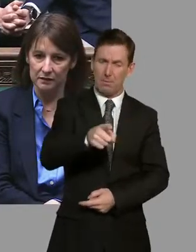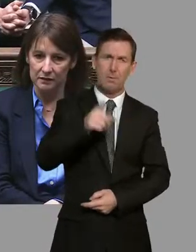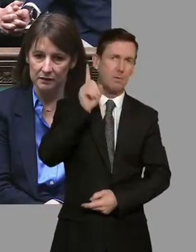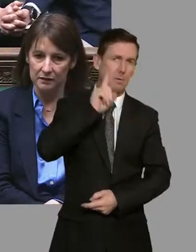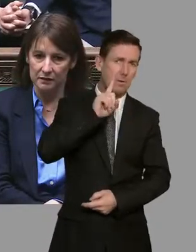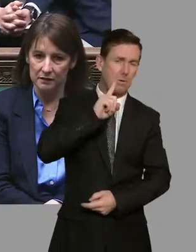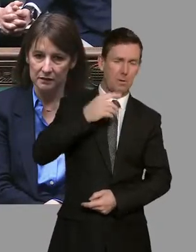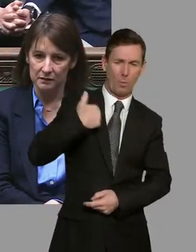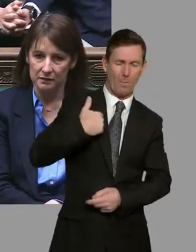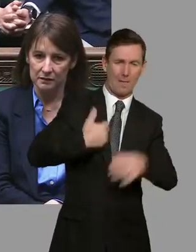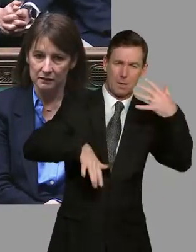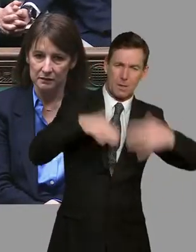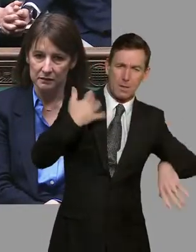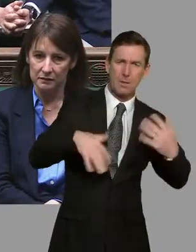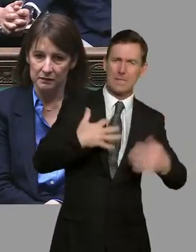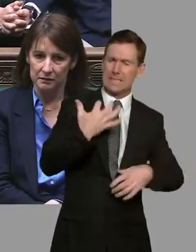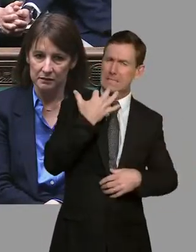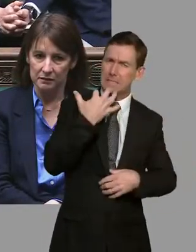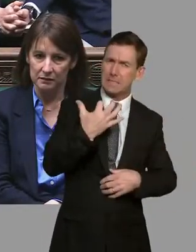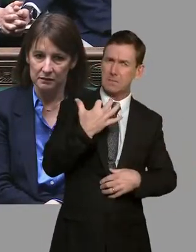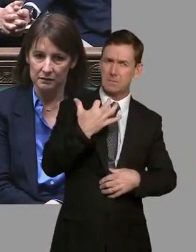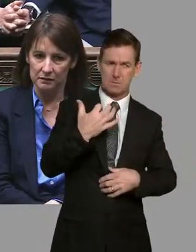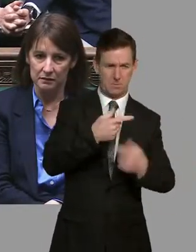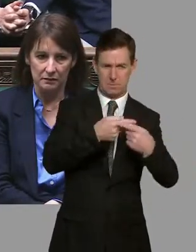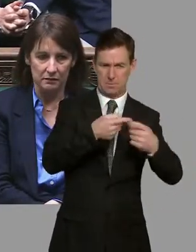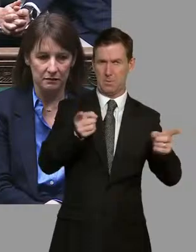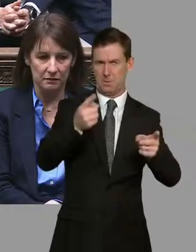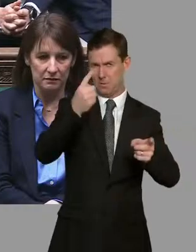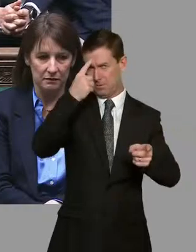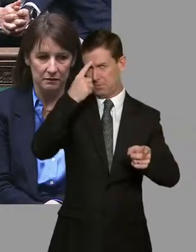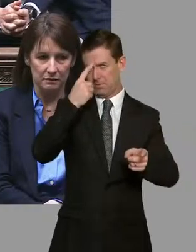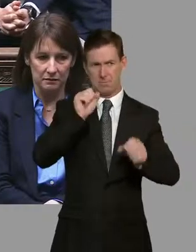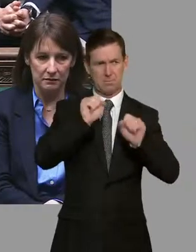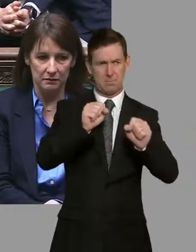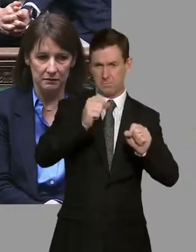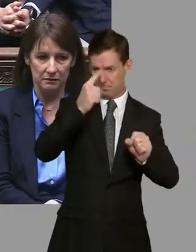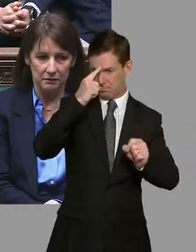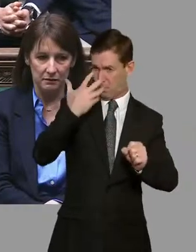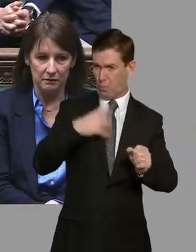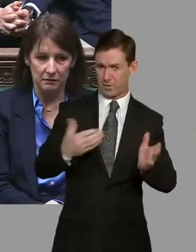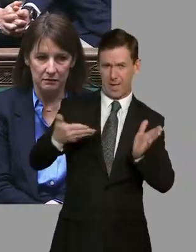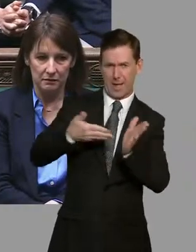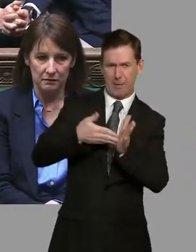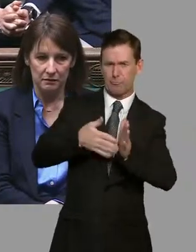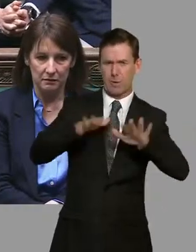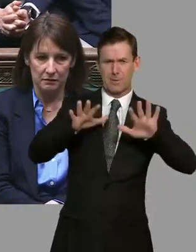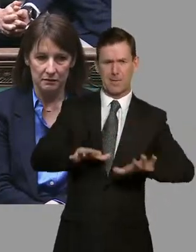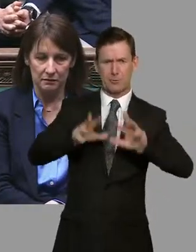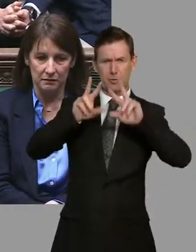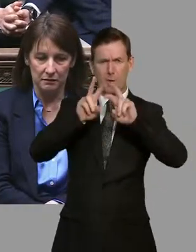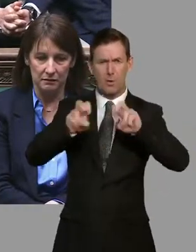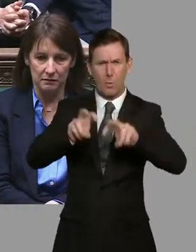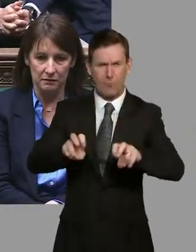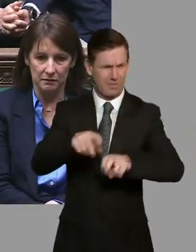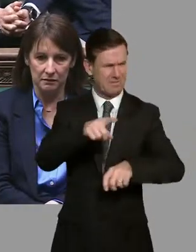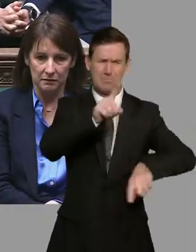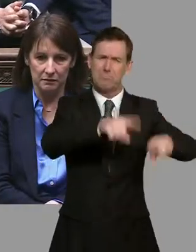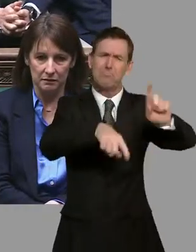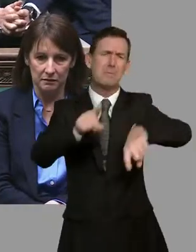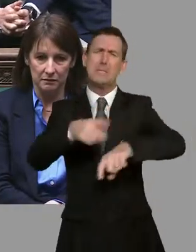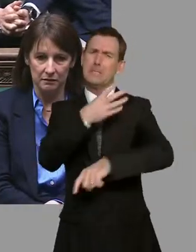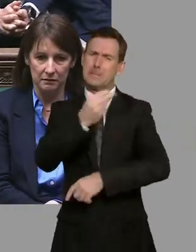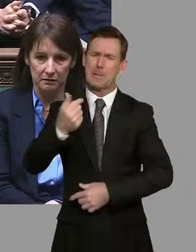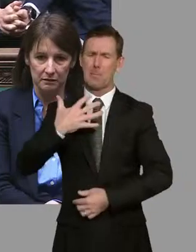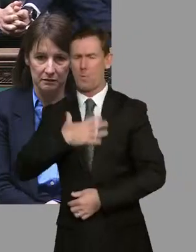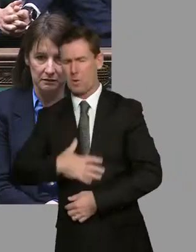survivors about a further national inquiry. There are mixed views. But there is a view, and I share this view, that what is